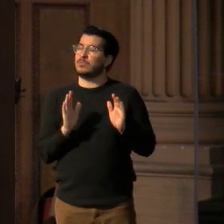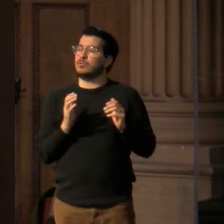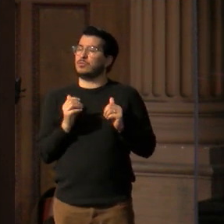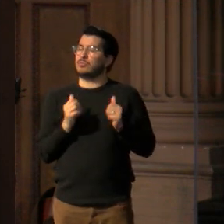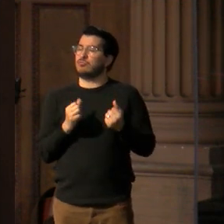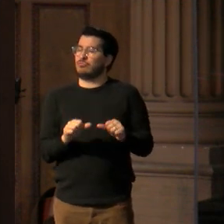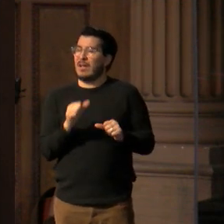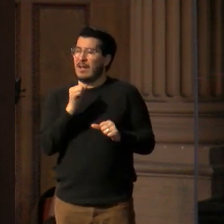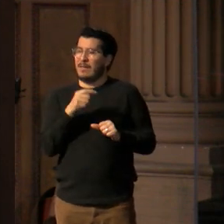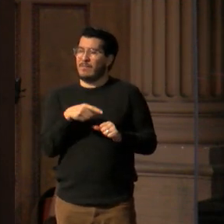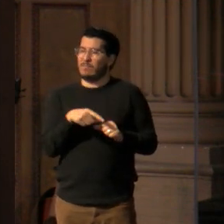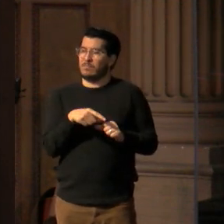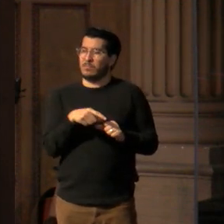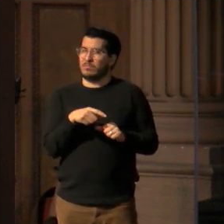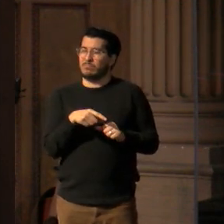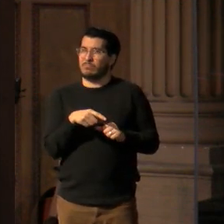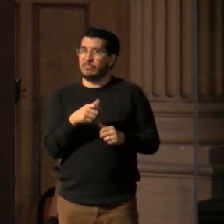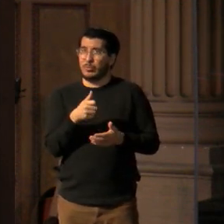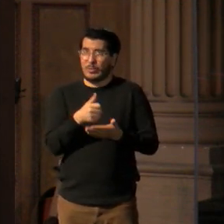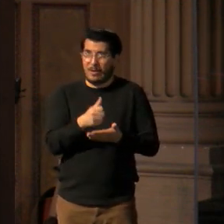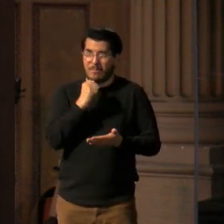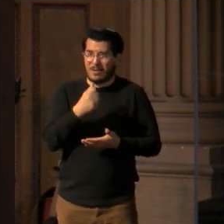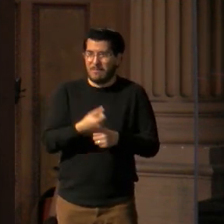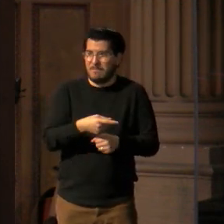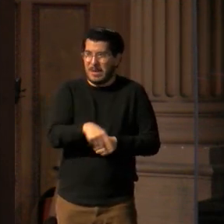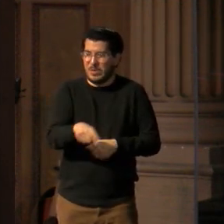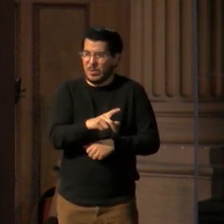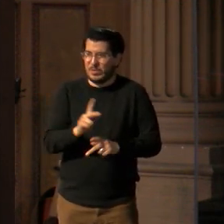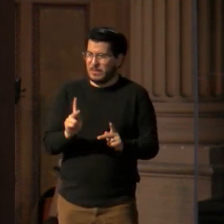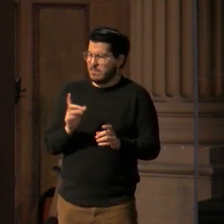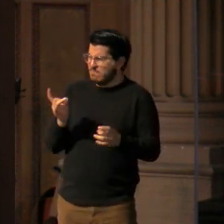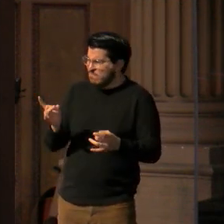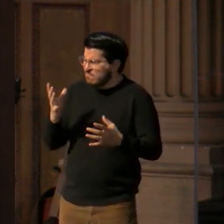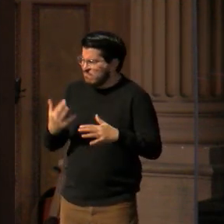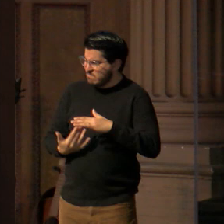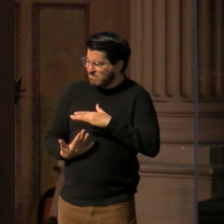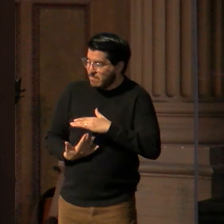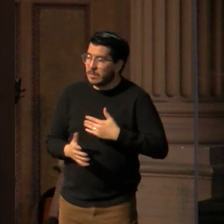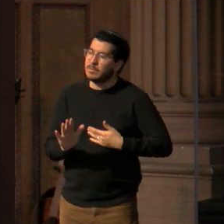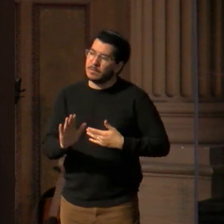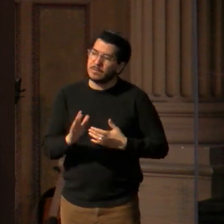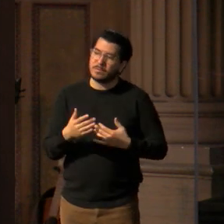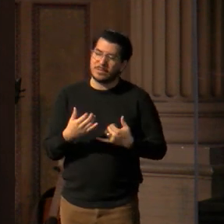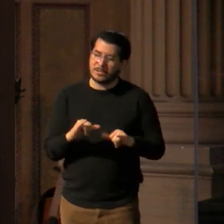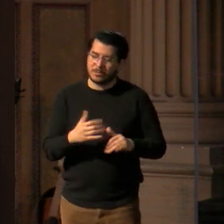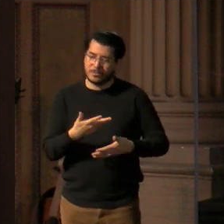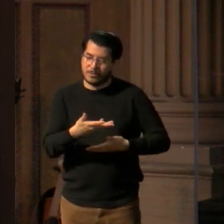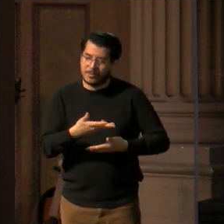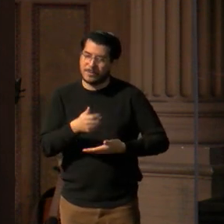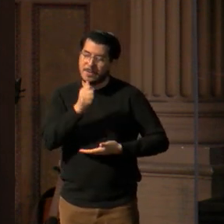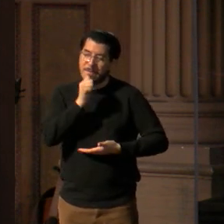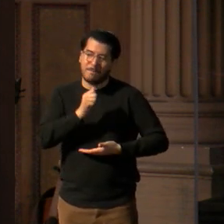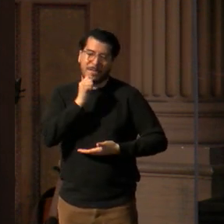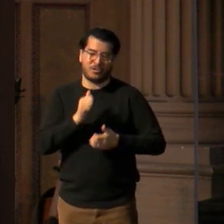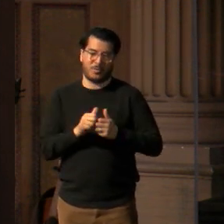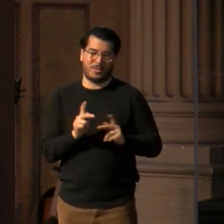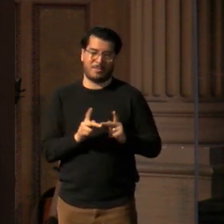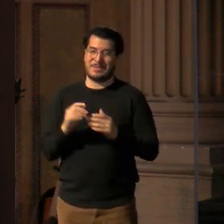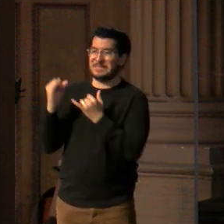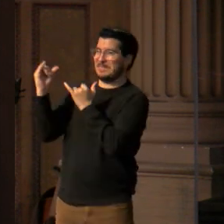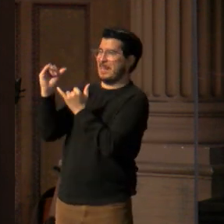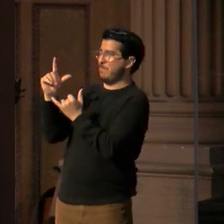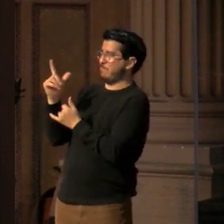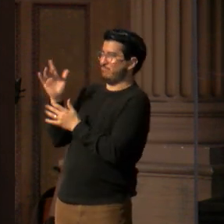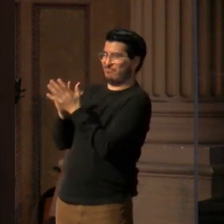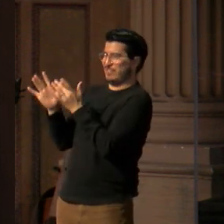it depends on us. And all the while, we should be patient with people like the Lord has been with us. And the